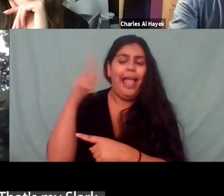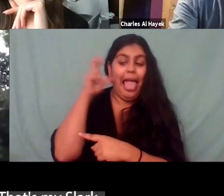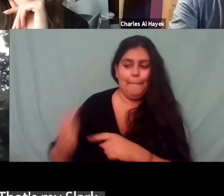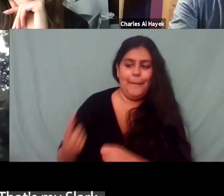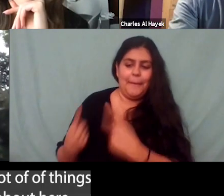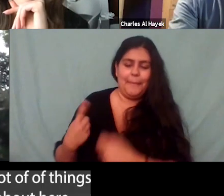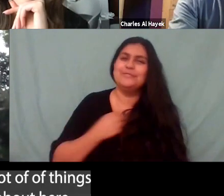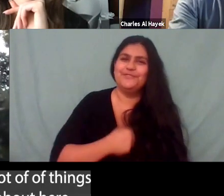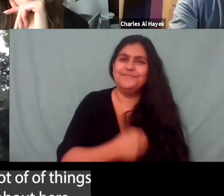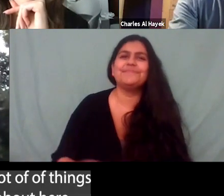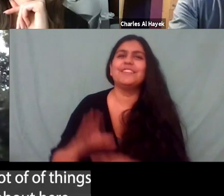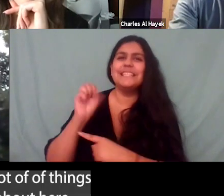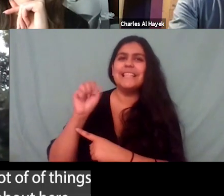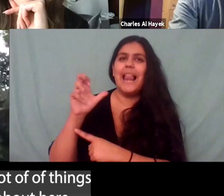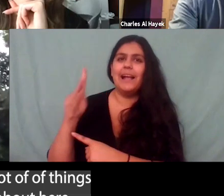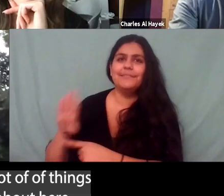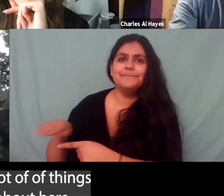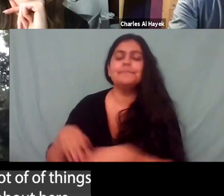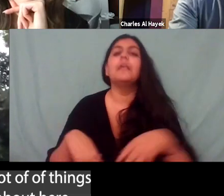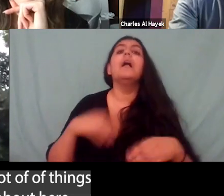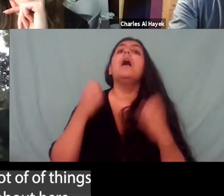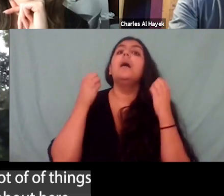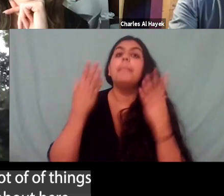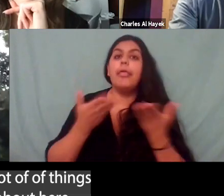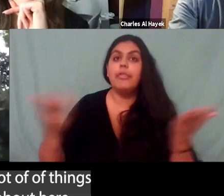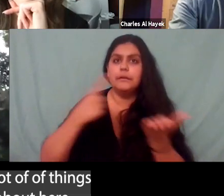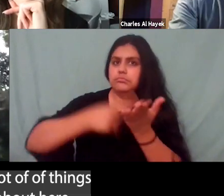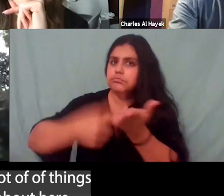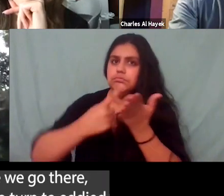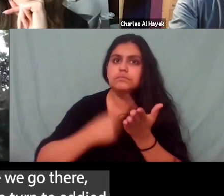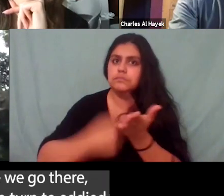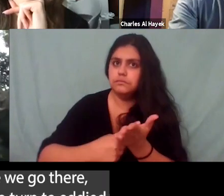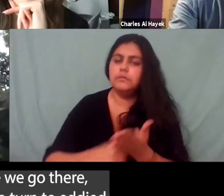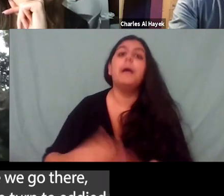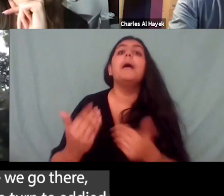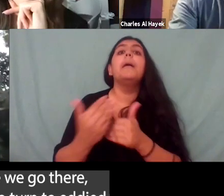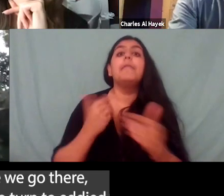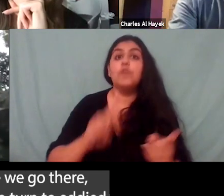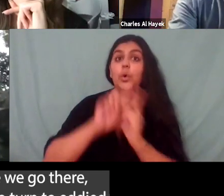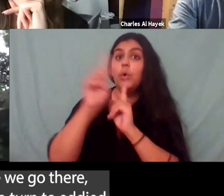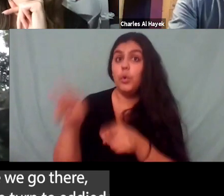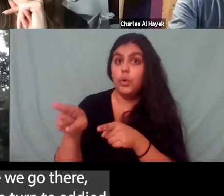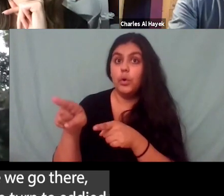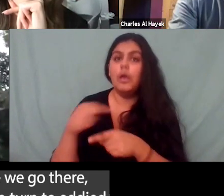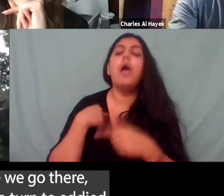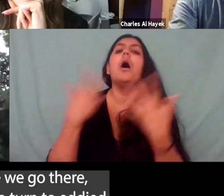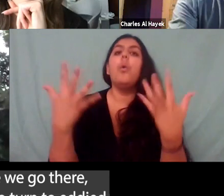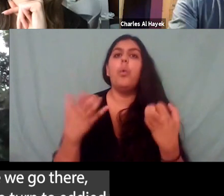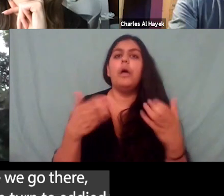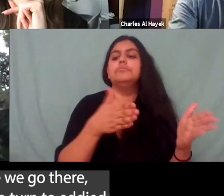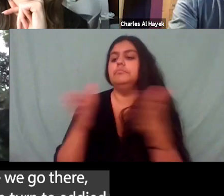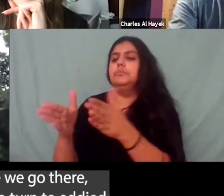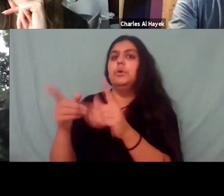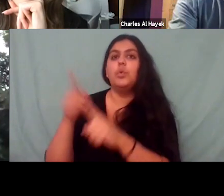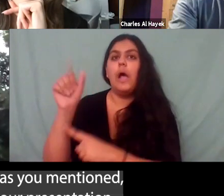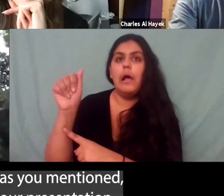That's my Slack. There is a lot of things to talk about here. But before we go there, I would like to turn